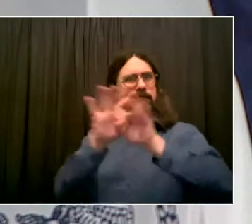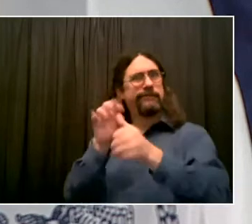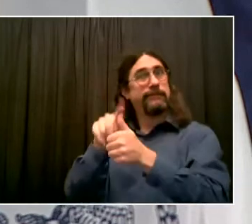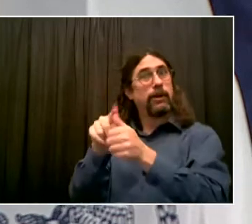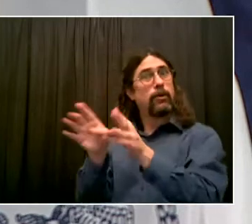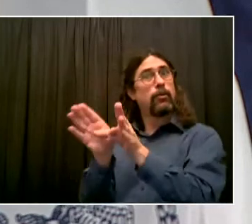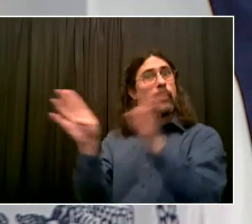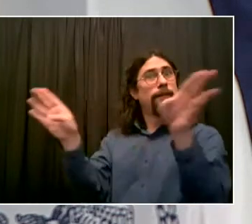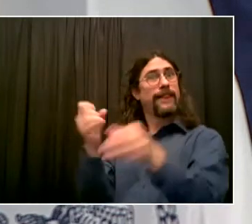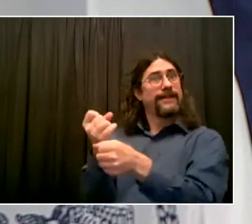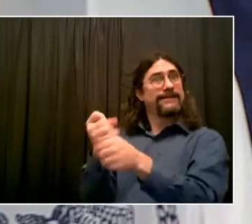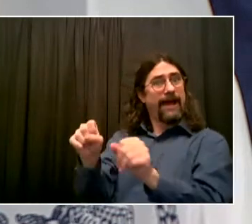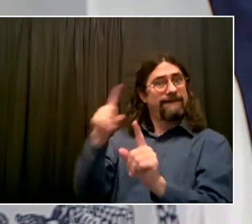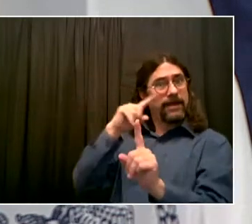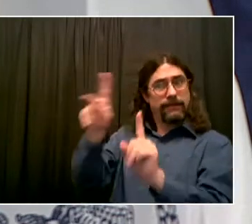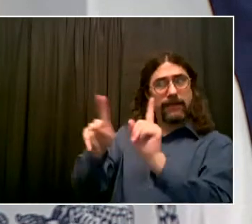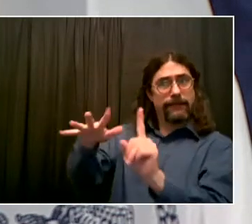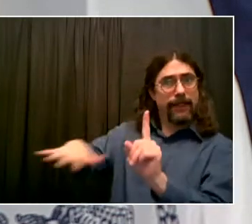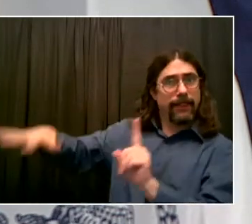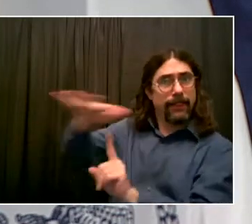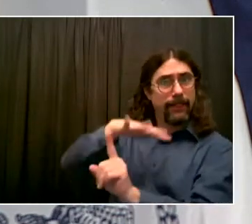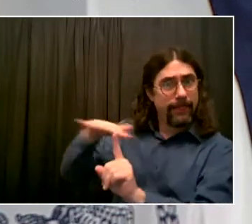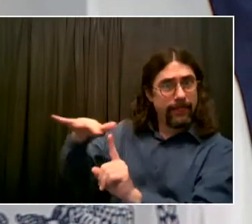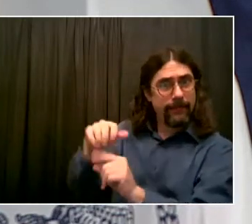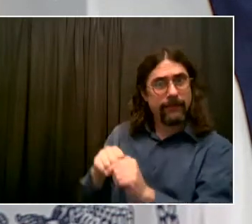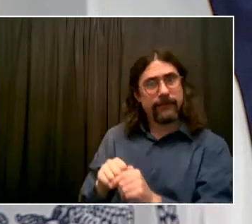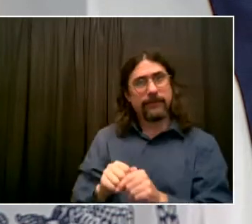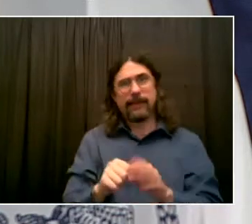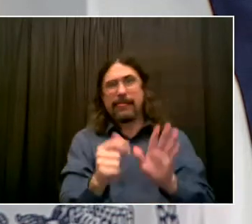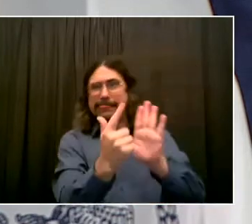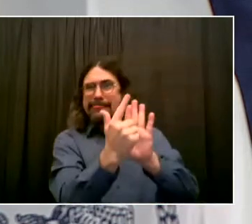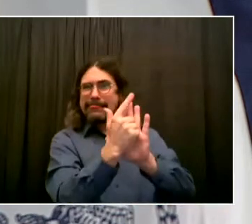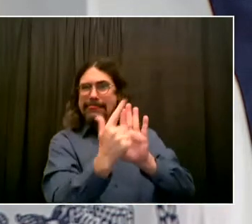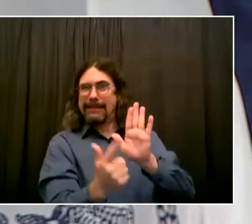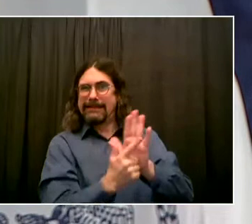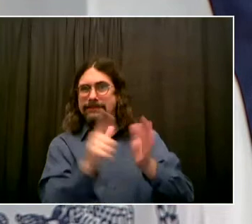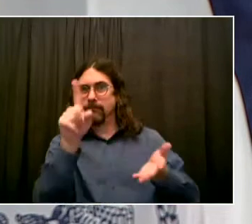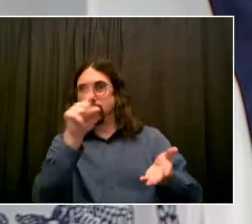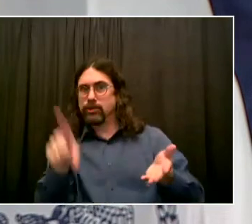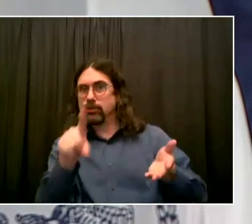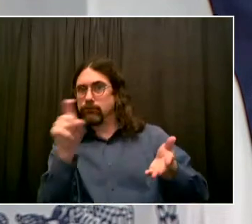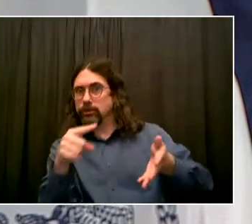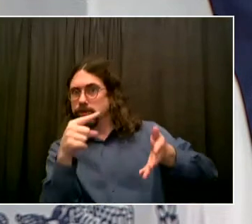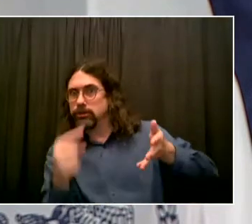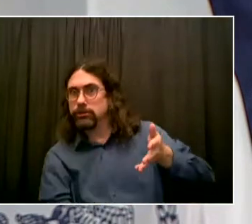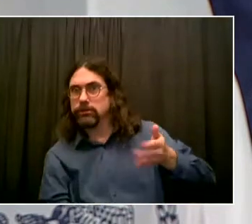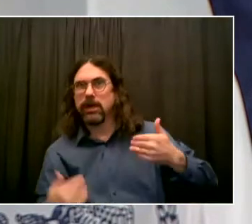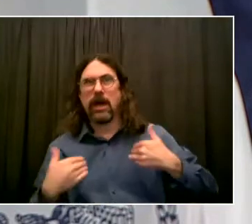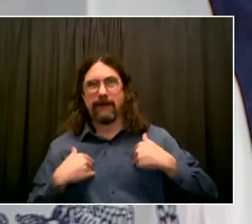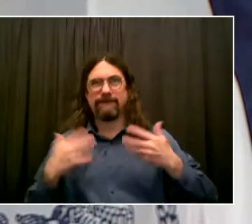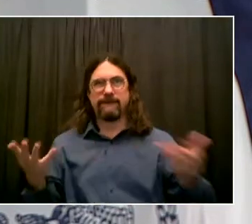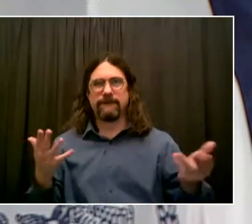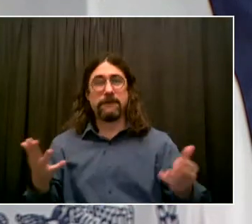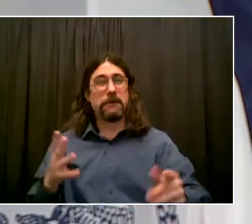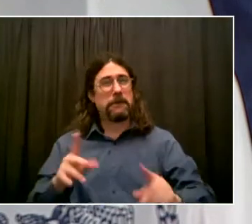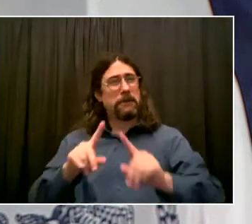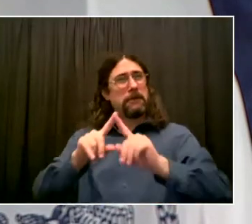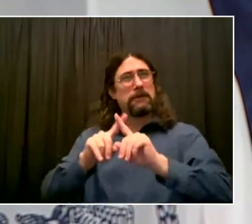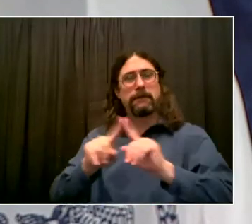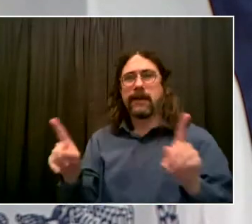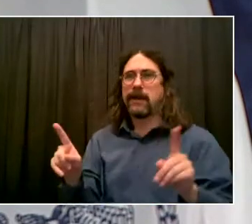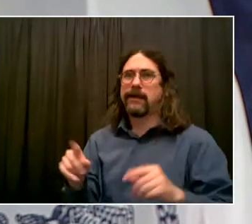with, all over the country, an opioid crisis. This is how you save lives. Now, Sydney, you referred